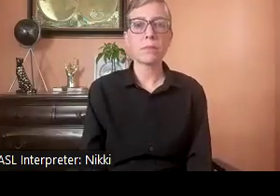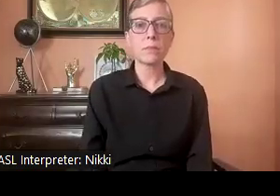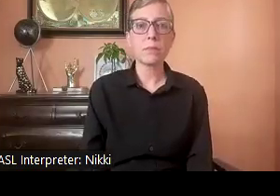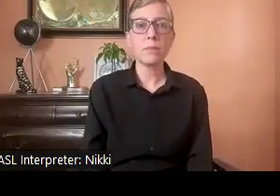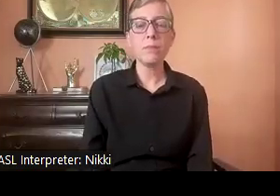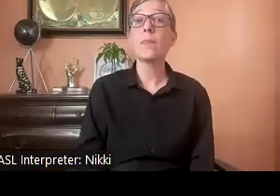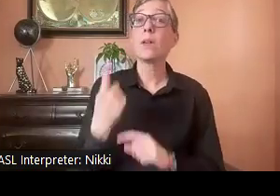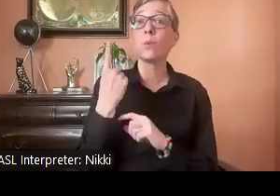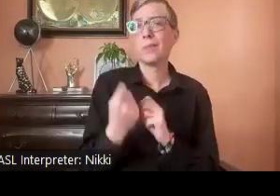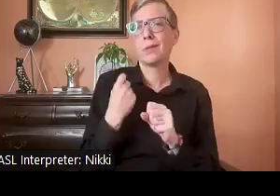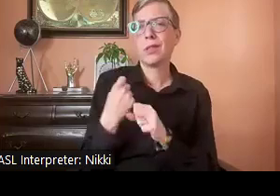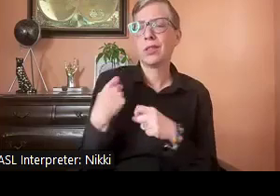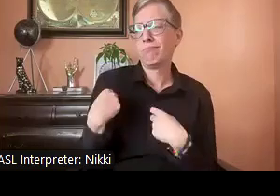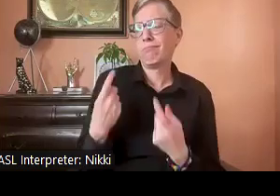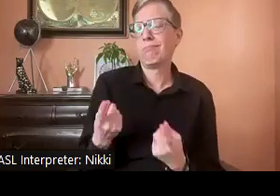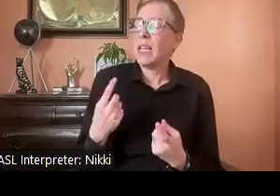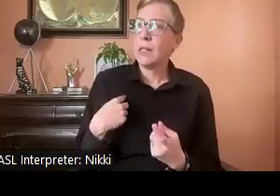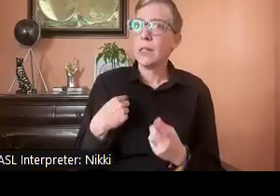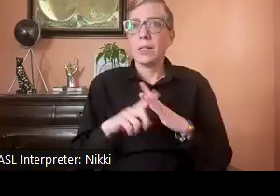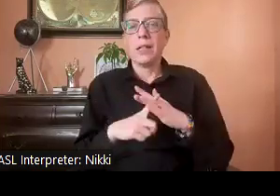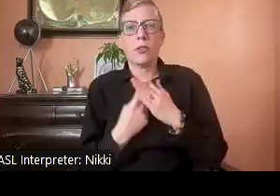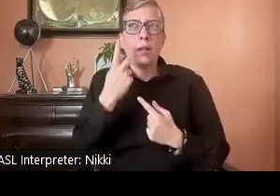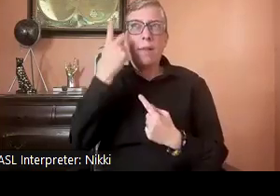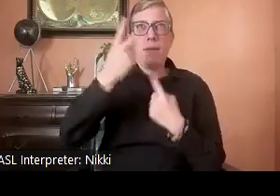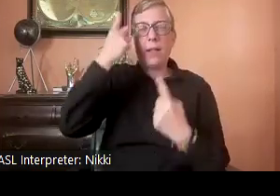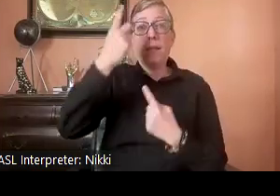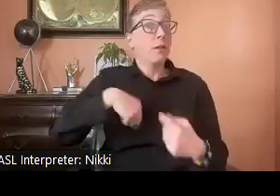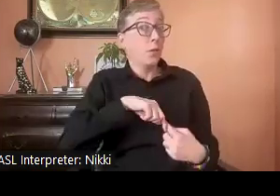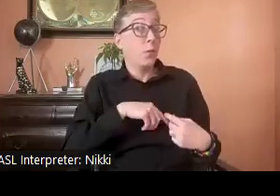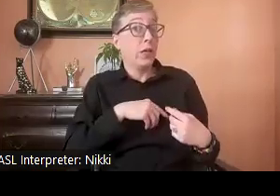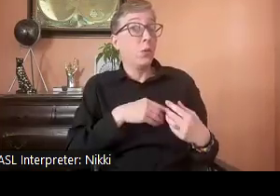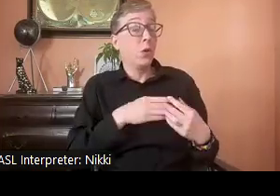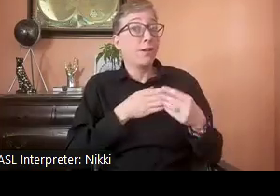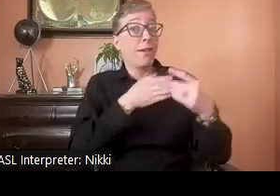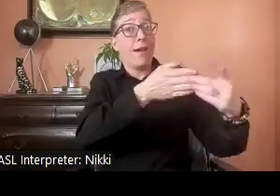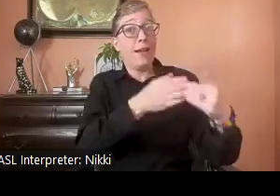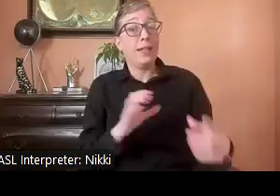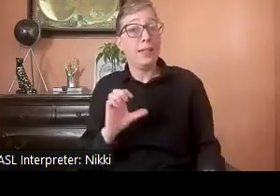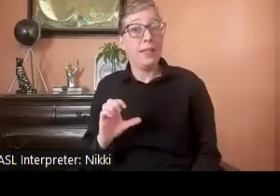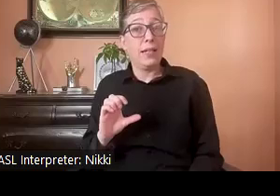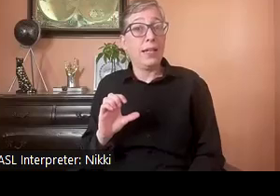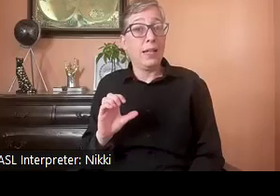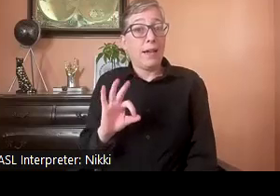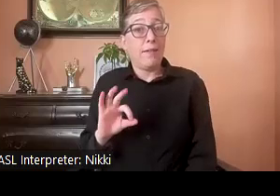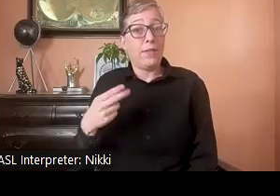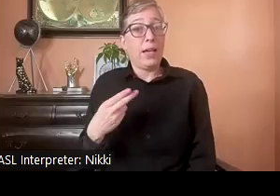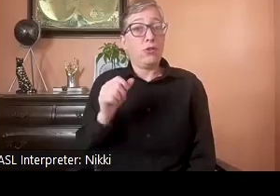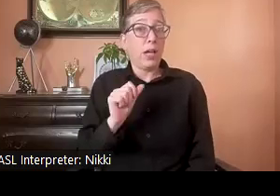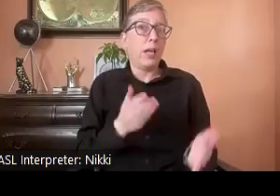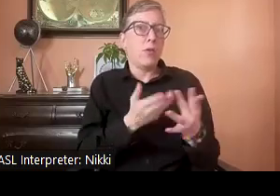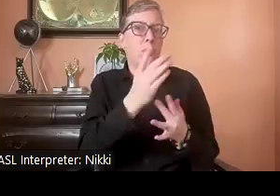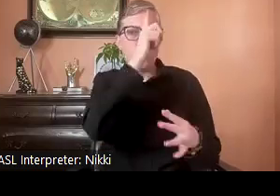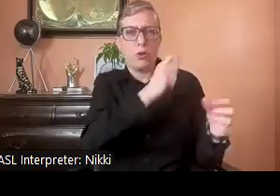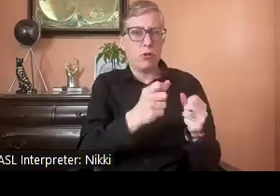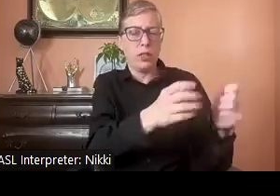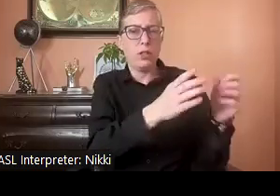last year, I started thinking about this because we were leading CFHA through a strategic plan, and we kind of used this framework to help us cast